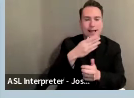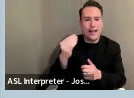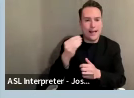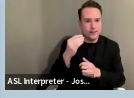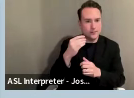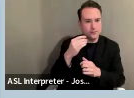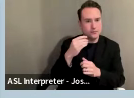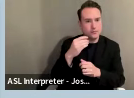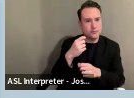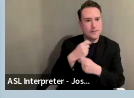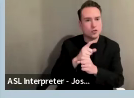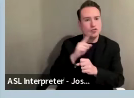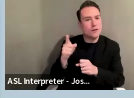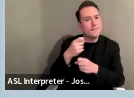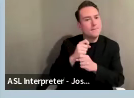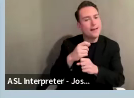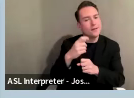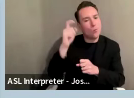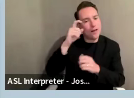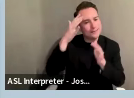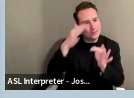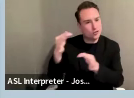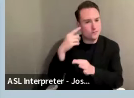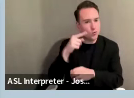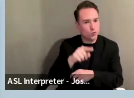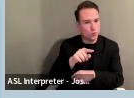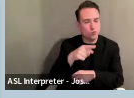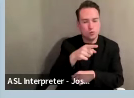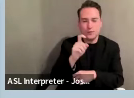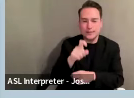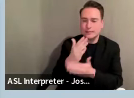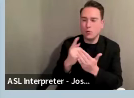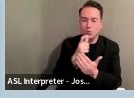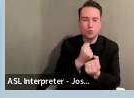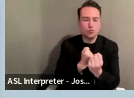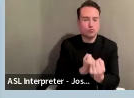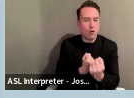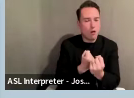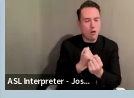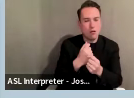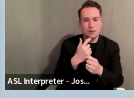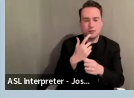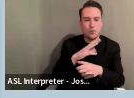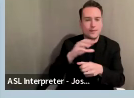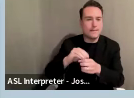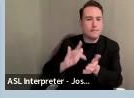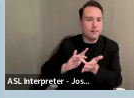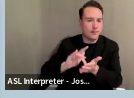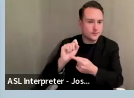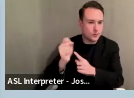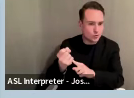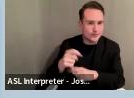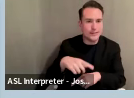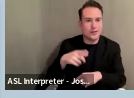not want them to do to you. So you need someone strong in that medical setting who has a stomach for those types of things. It is okay to have